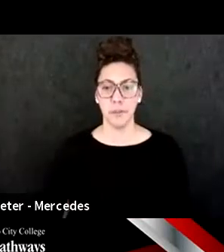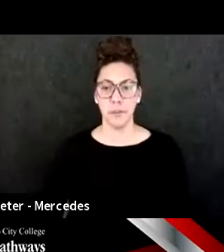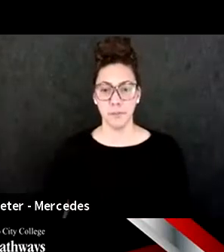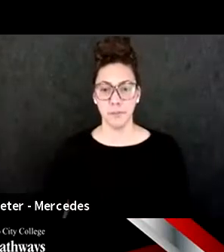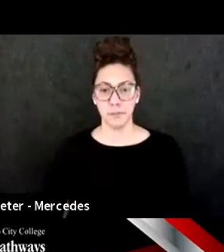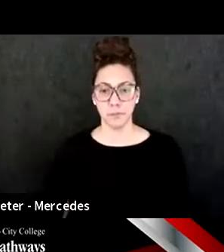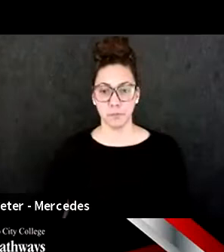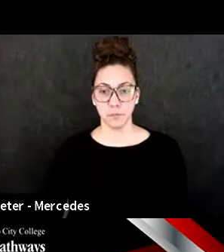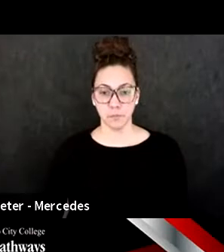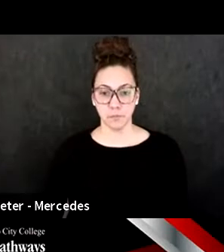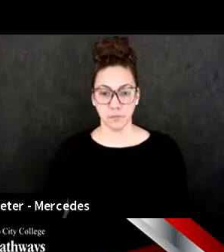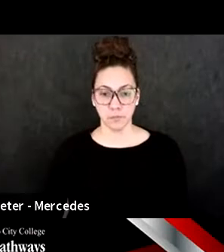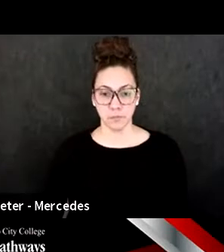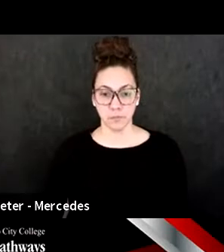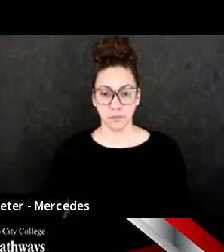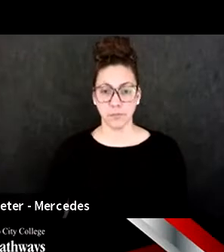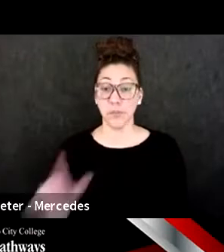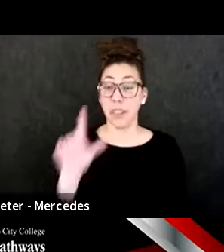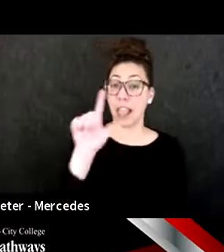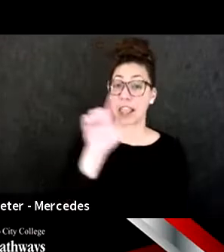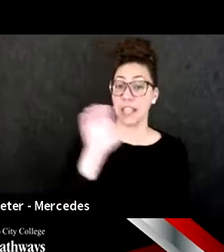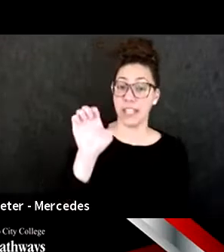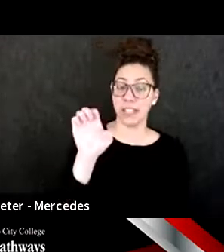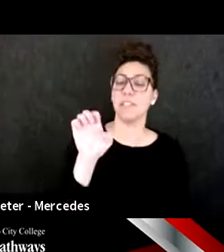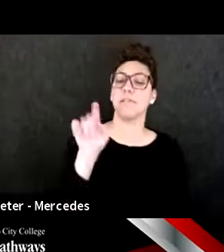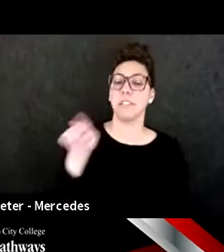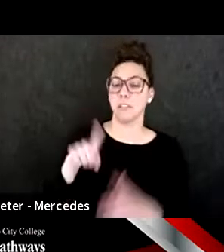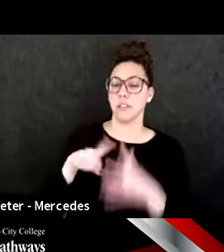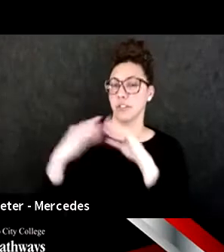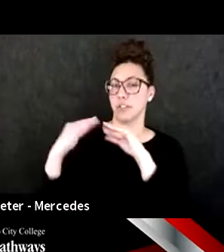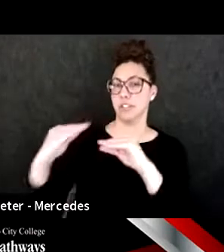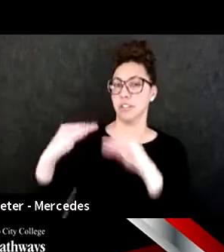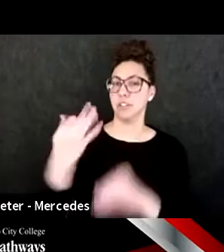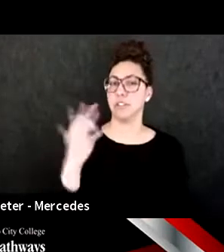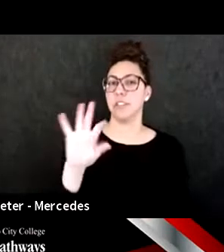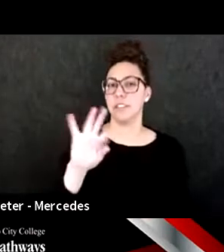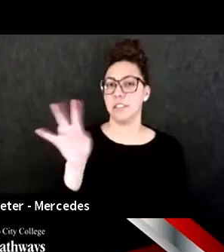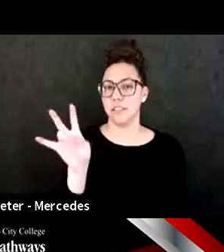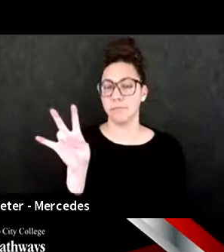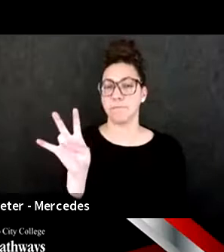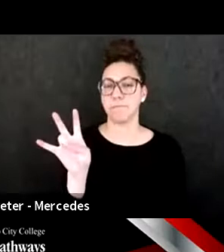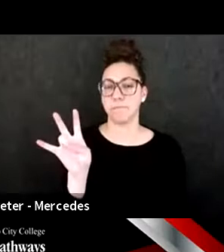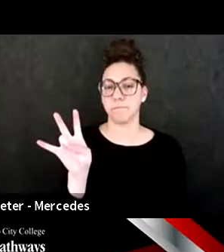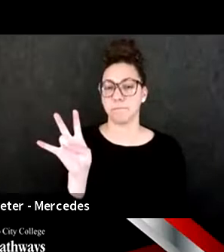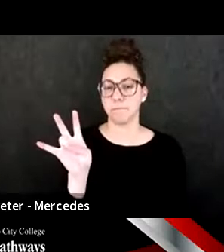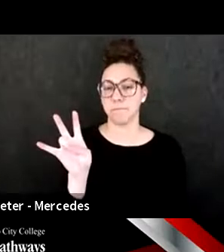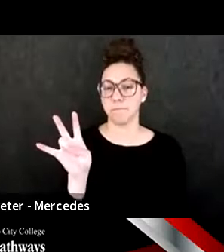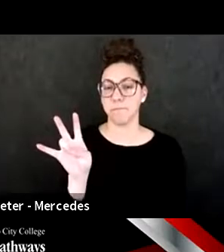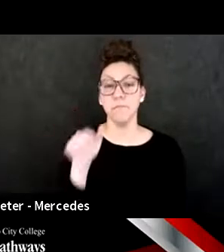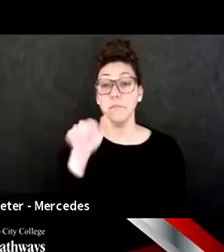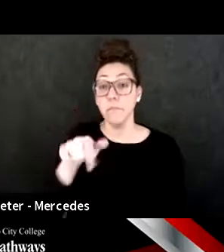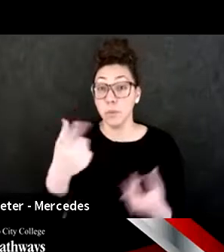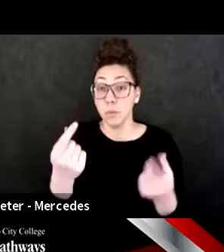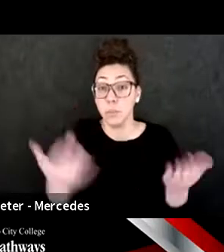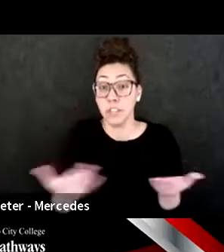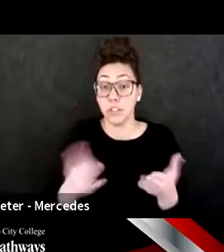Lee Herrick, Lee began teaching at Fresno City College in 1997. And his accomplishments at the college include receiving